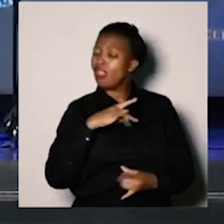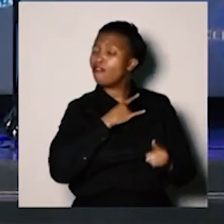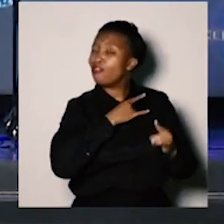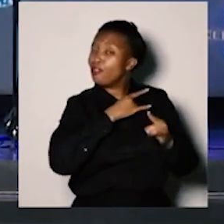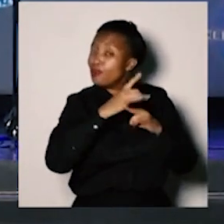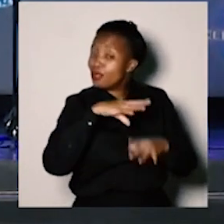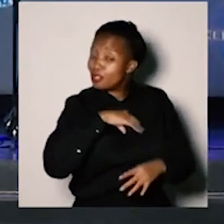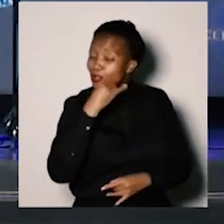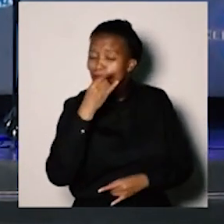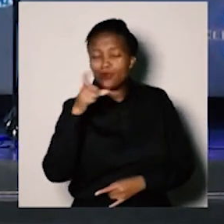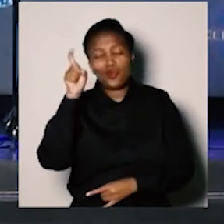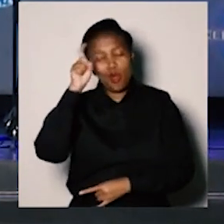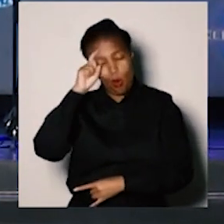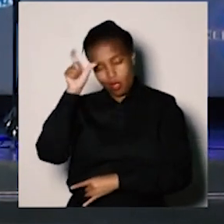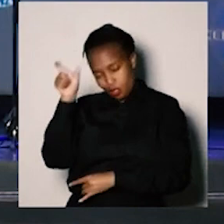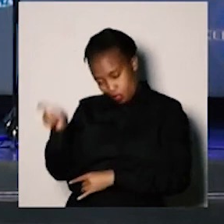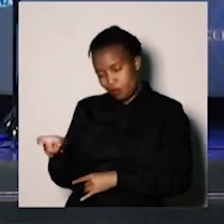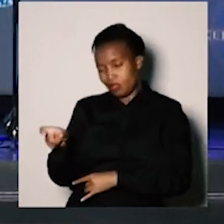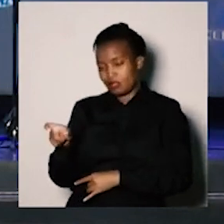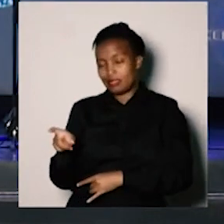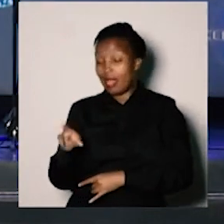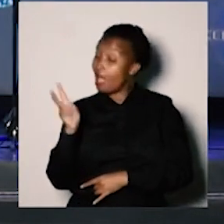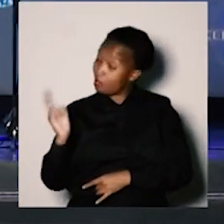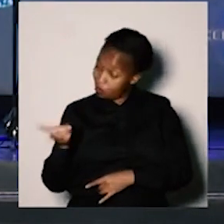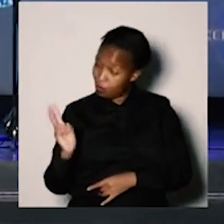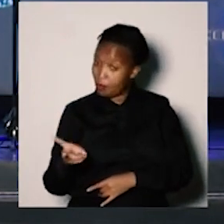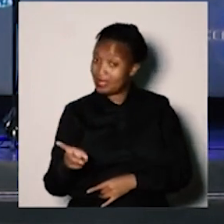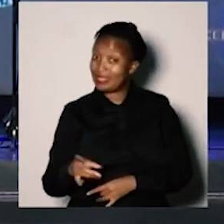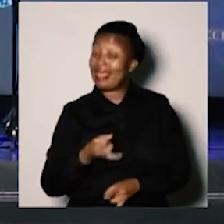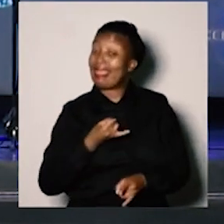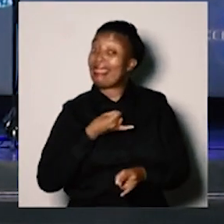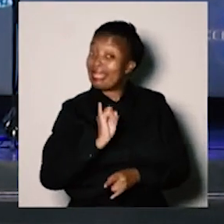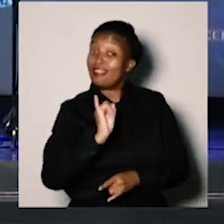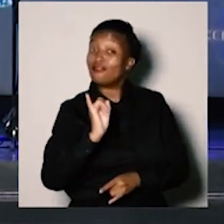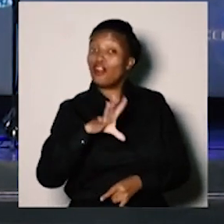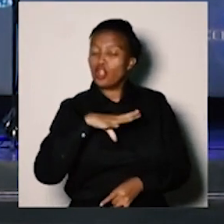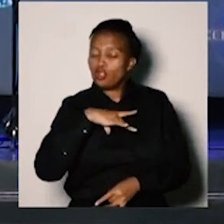wise. I said, if you win souls, you are wise.